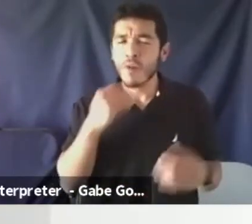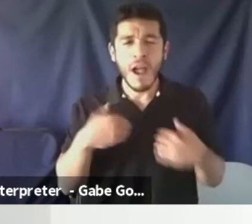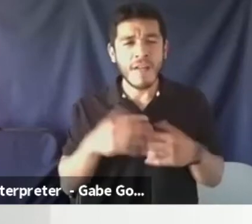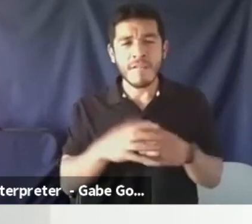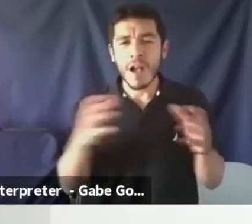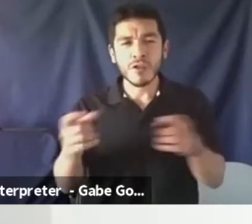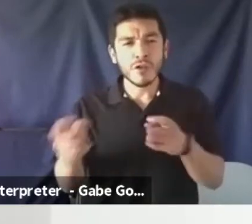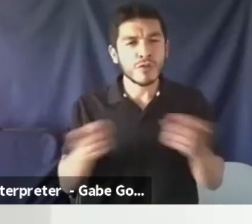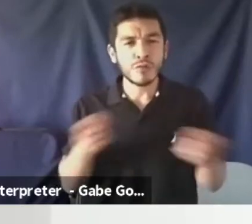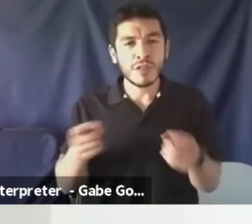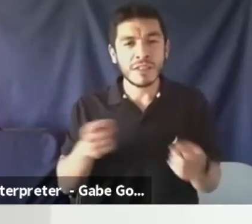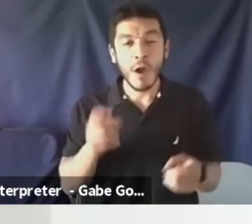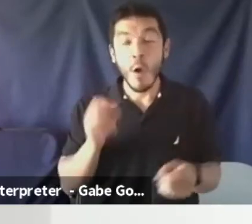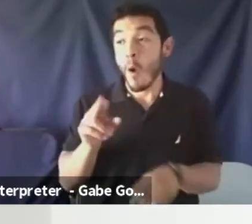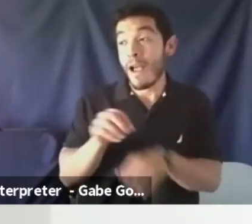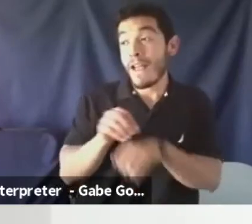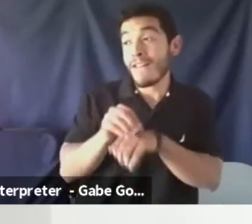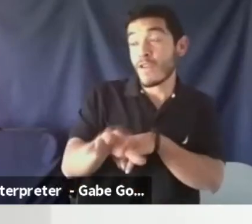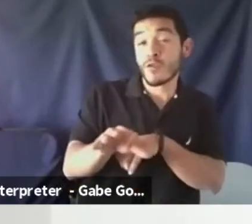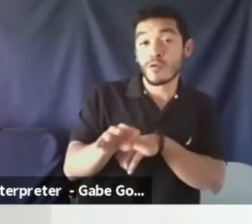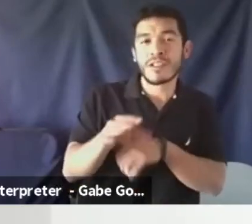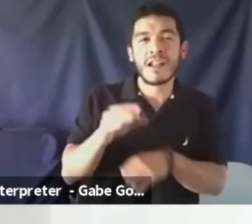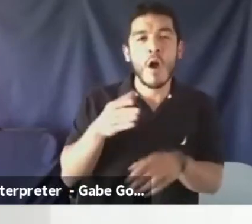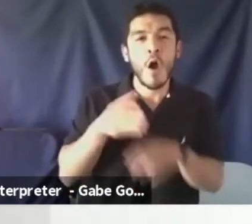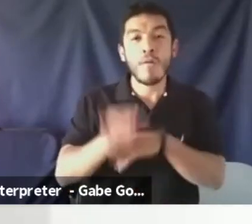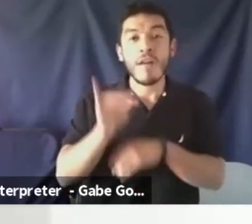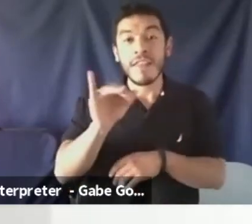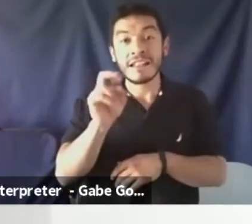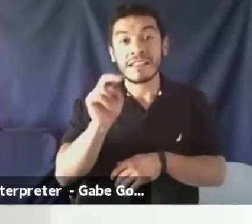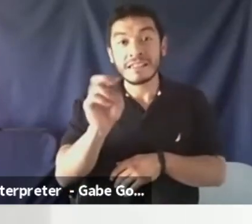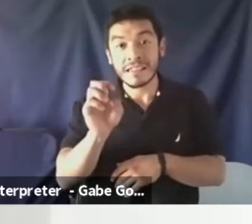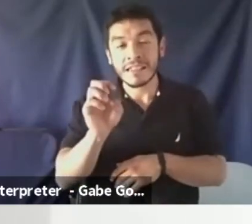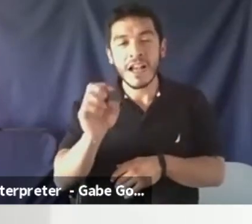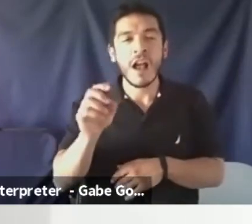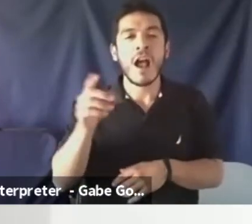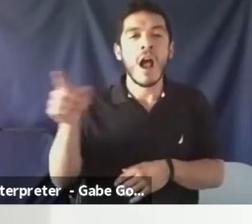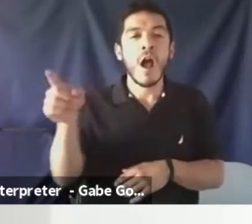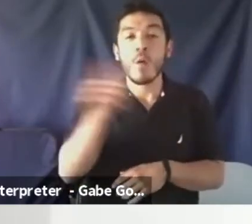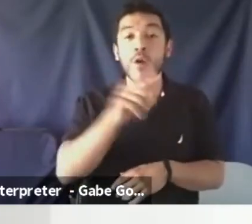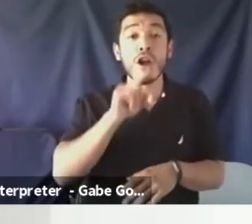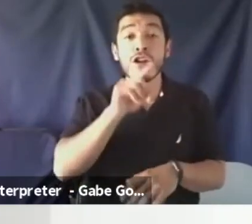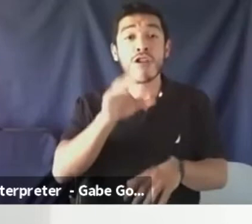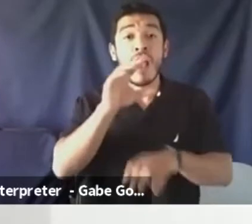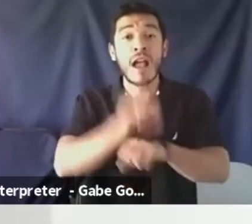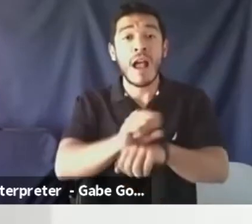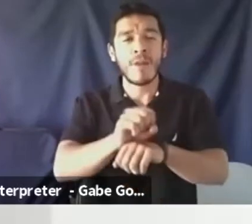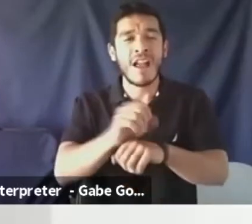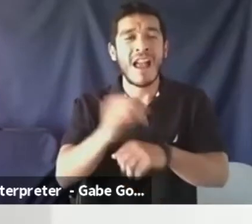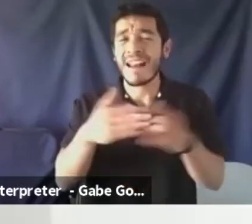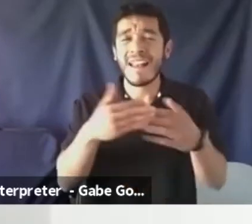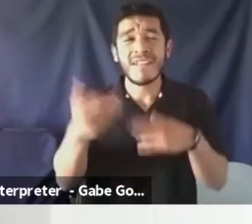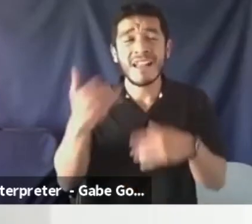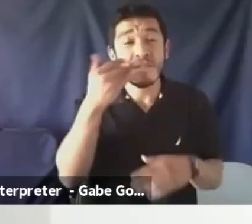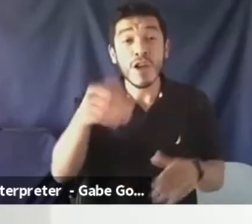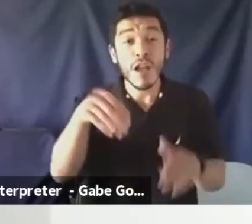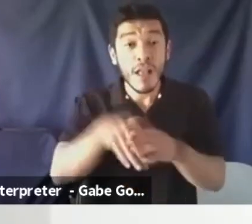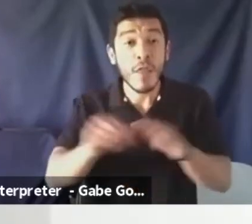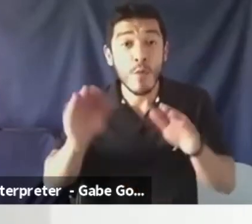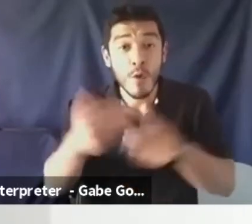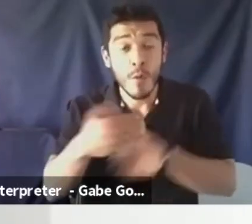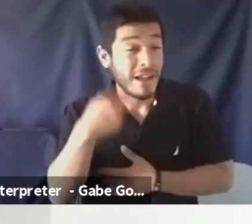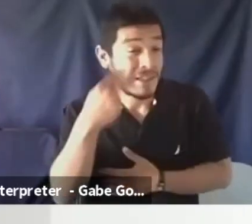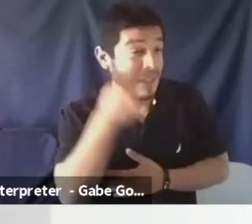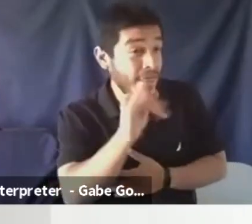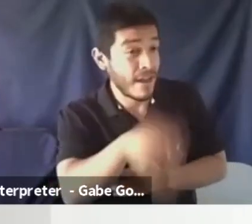dare I say influence over the scenes, you know, that we are actually captured in, even if we are in the room. And I can